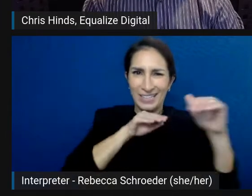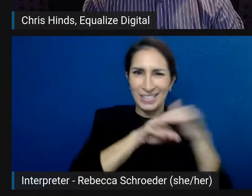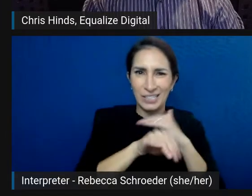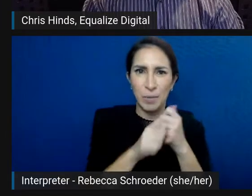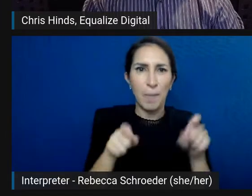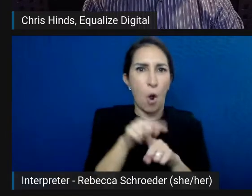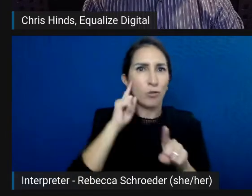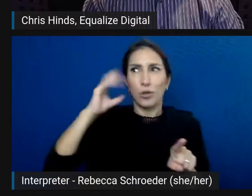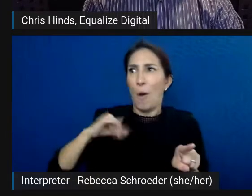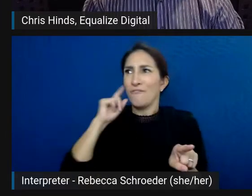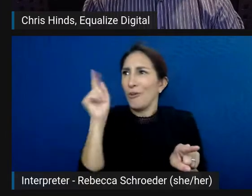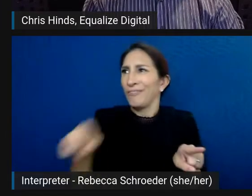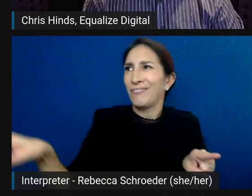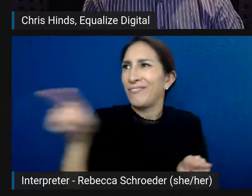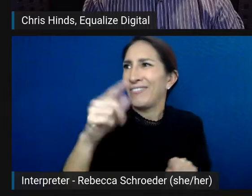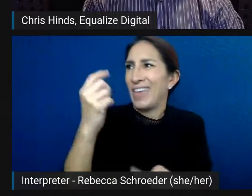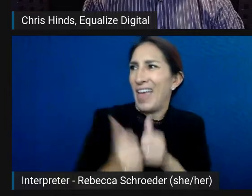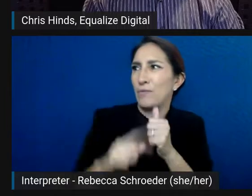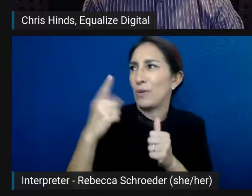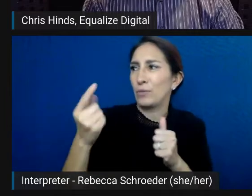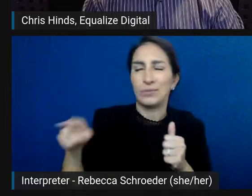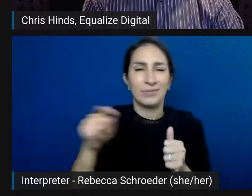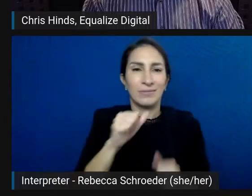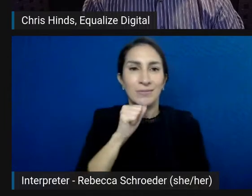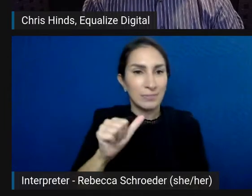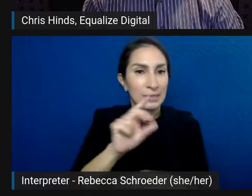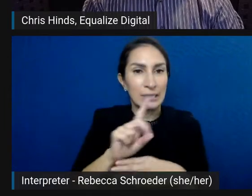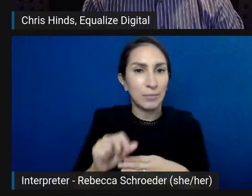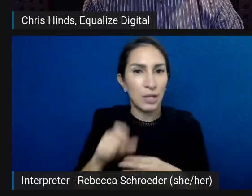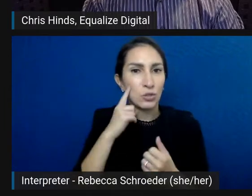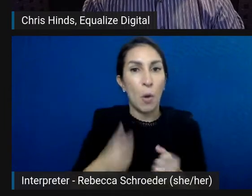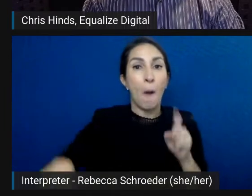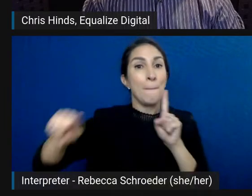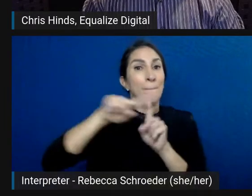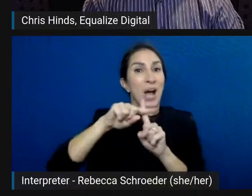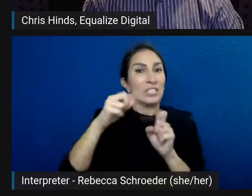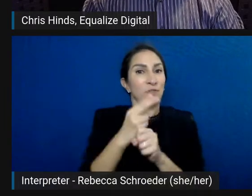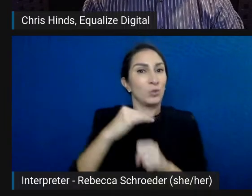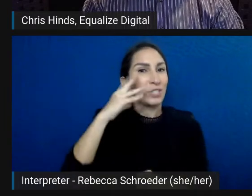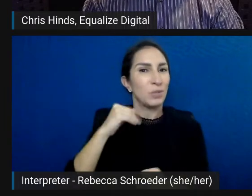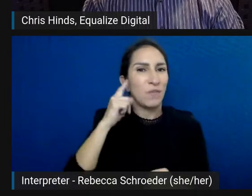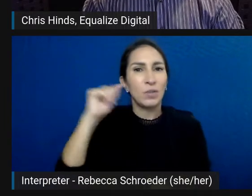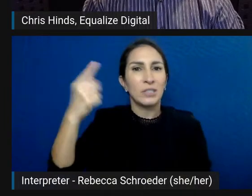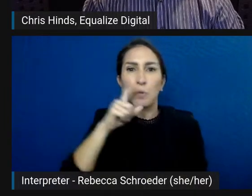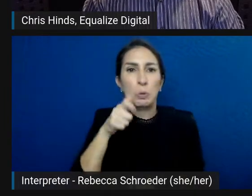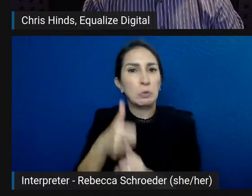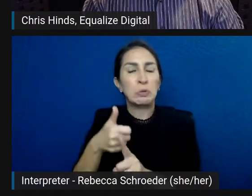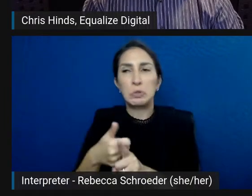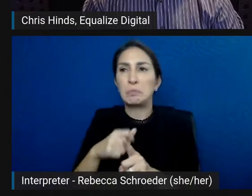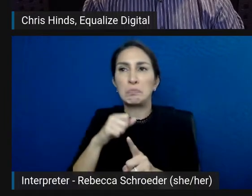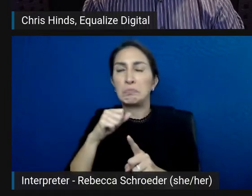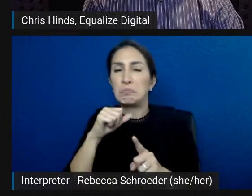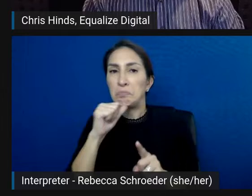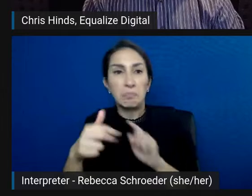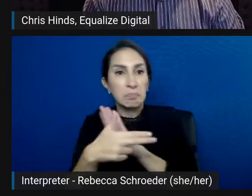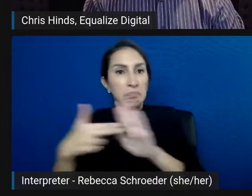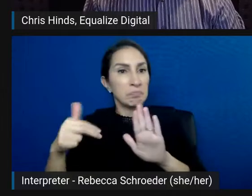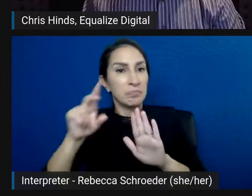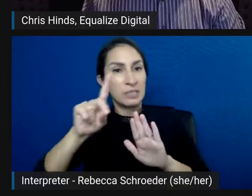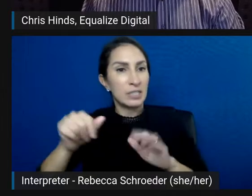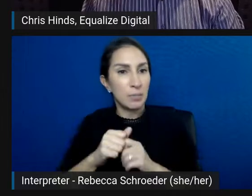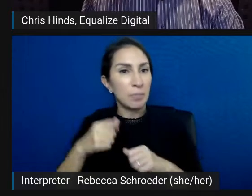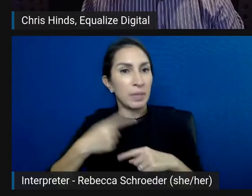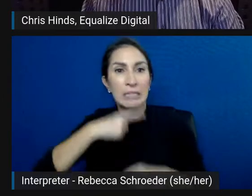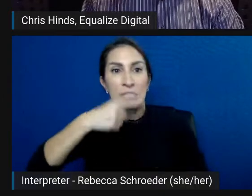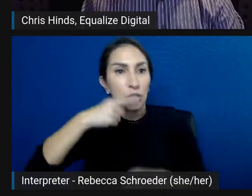it's also just a convenience or positive user experience feature, even for somebody who is able to hear but just doesn't want to turn that volume up at